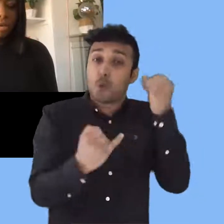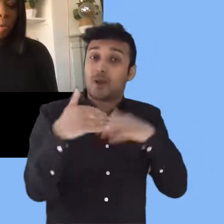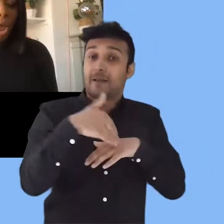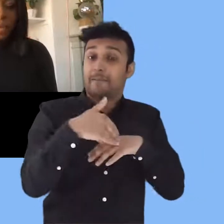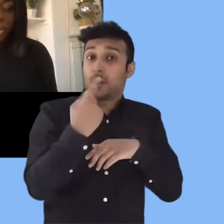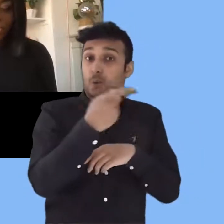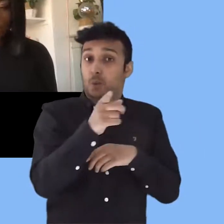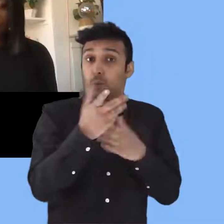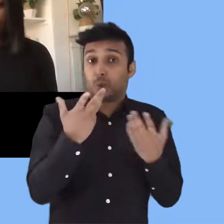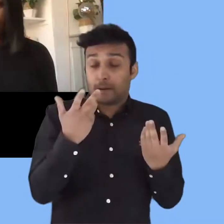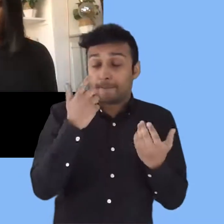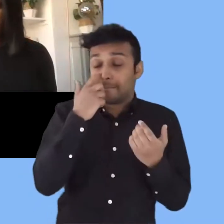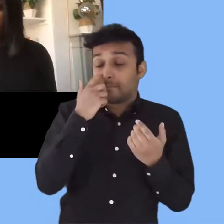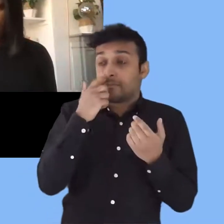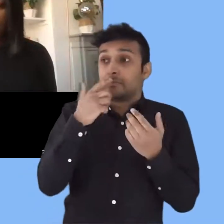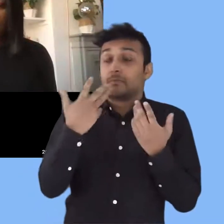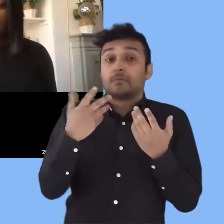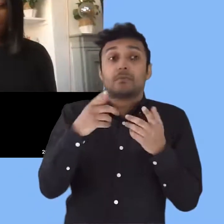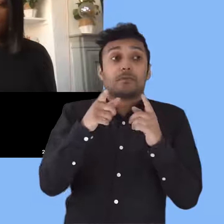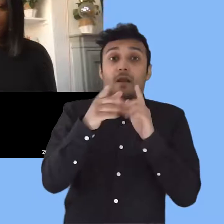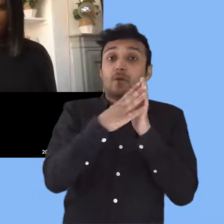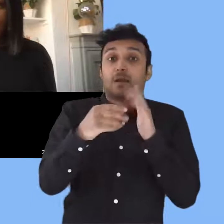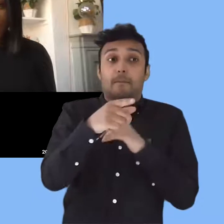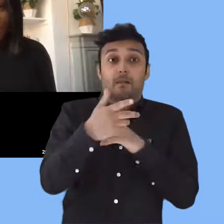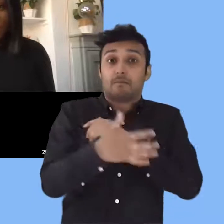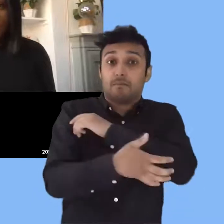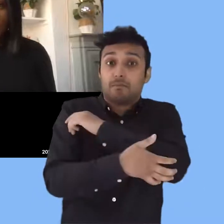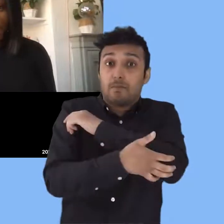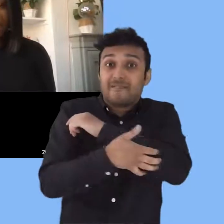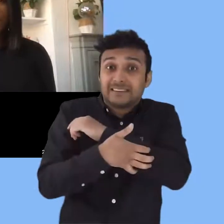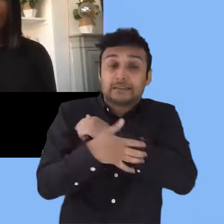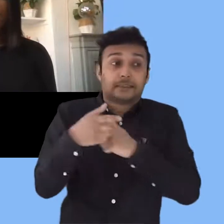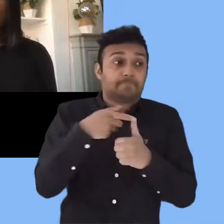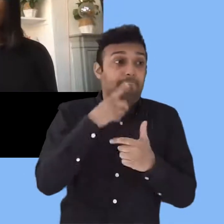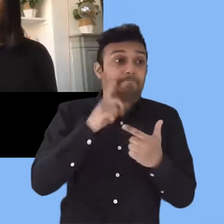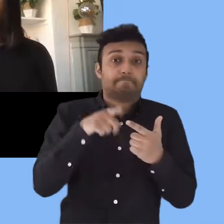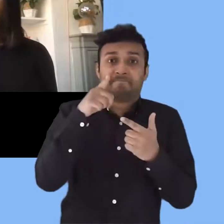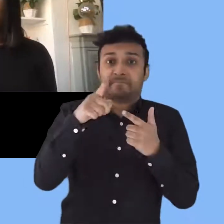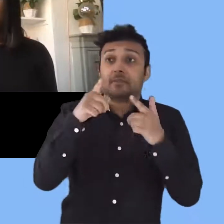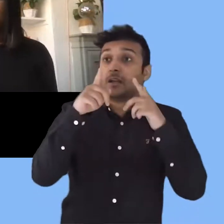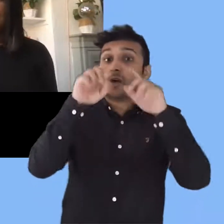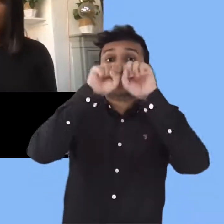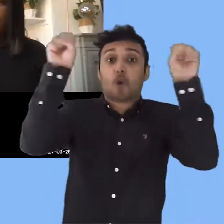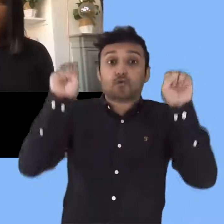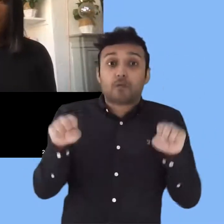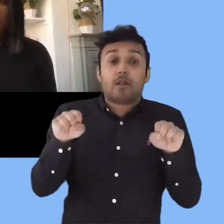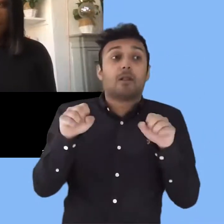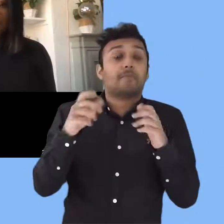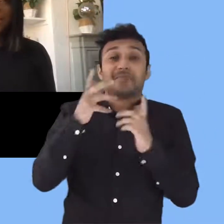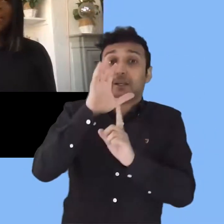the way in which poverty, structural and institutional racism,